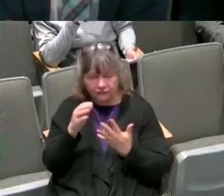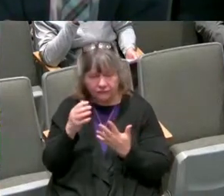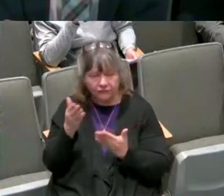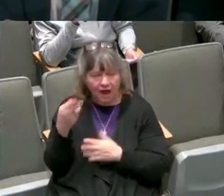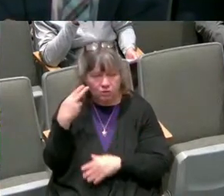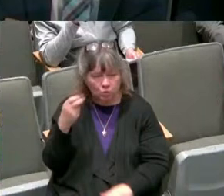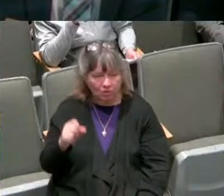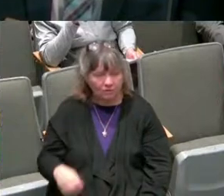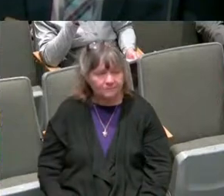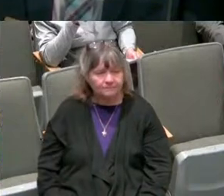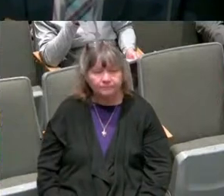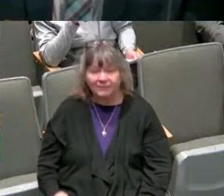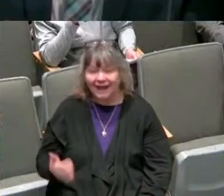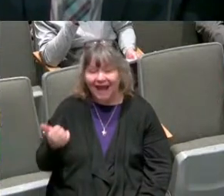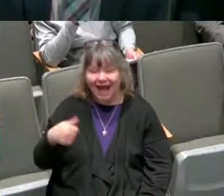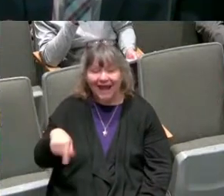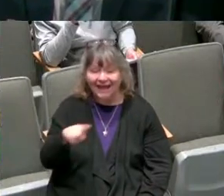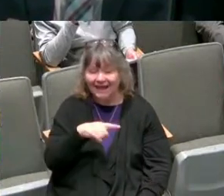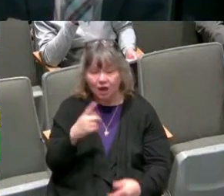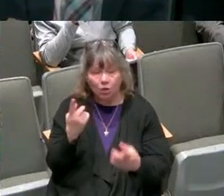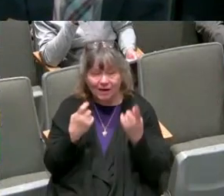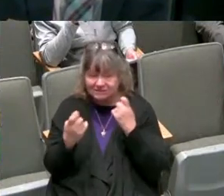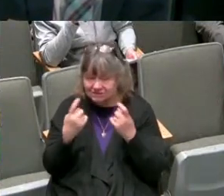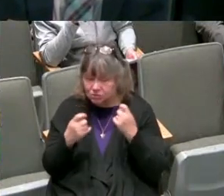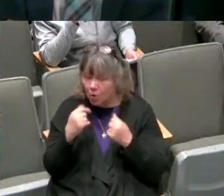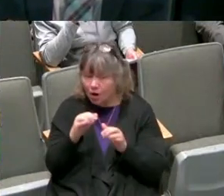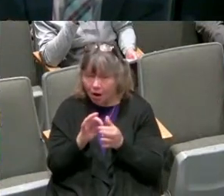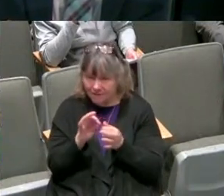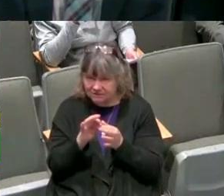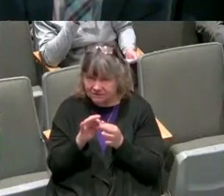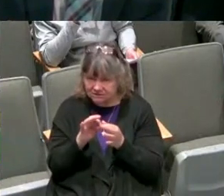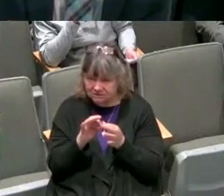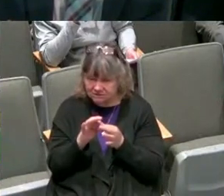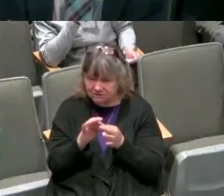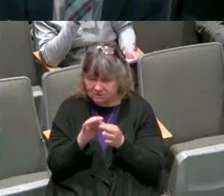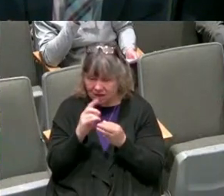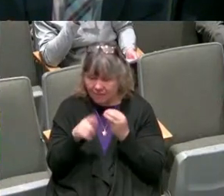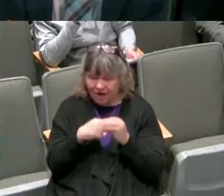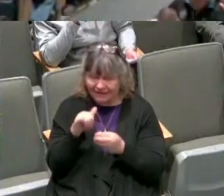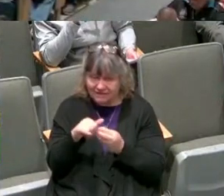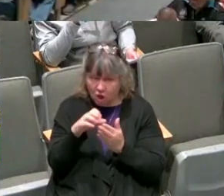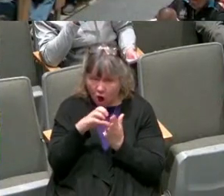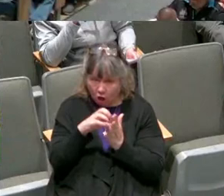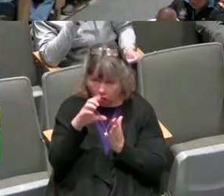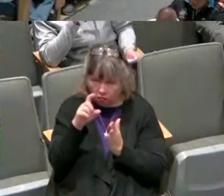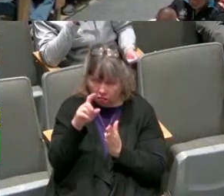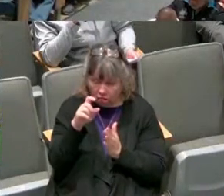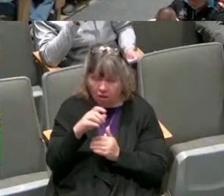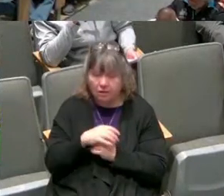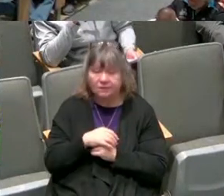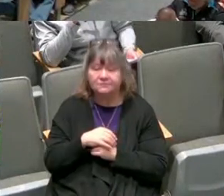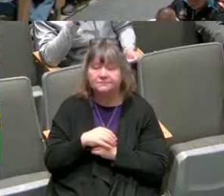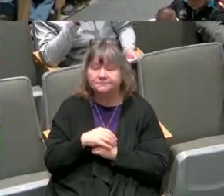thank you does anybody have any questions or comments about this article